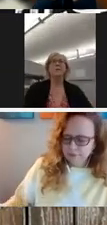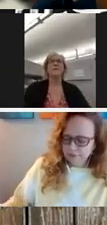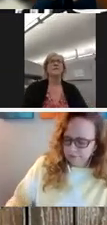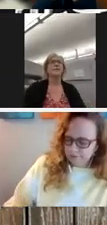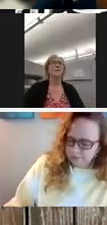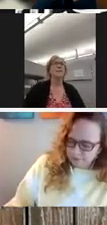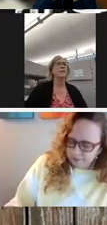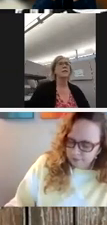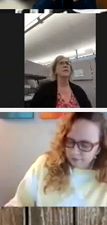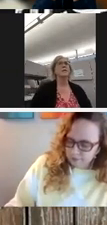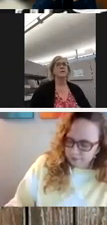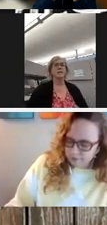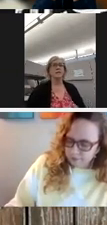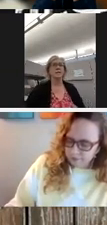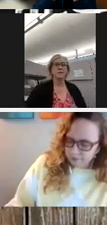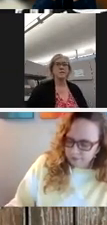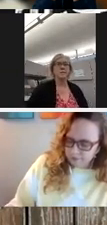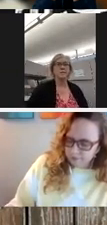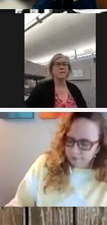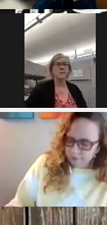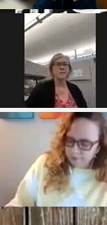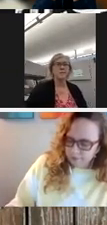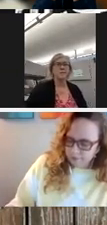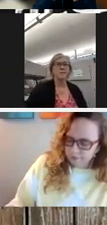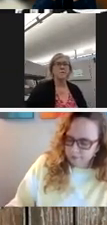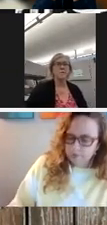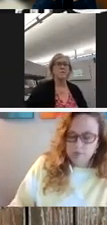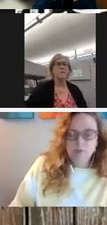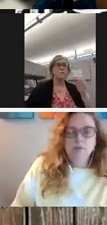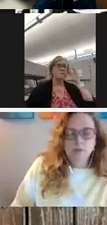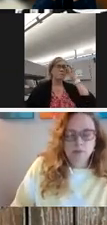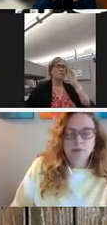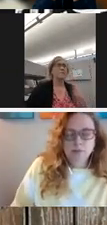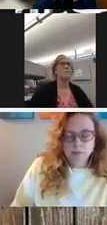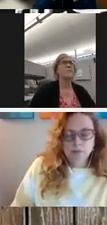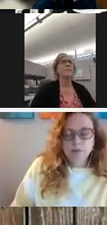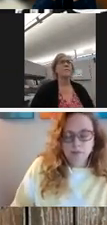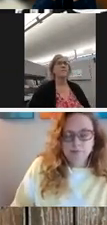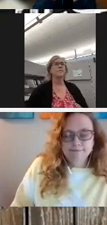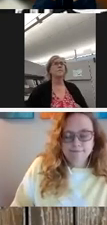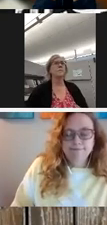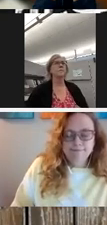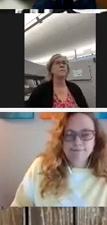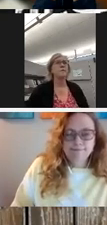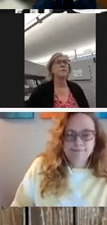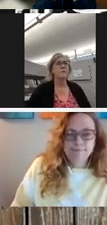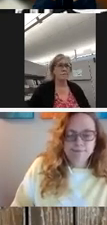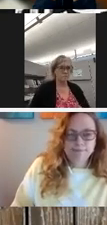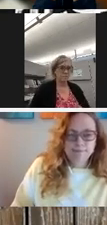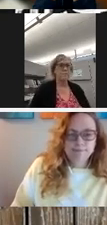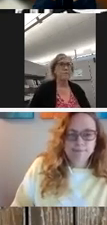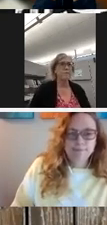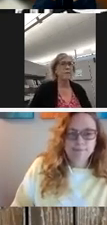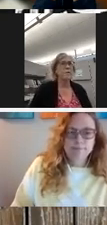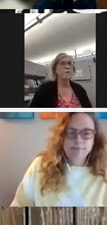that was asked about how do the practitioners on the call today connect to our services? What would, if I had a client sitting in front of me today, what